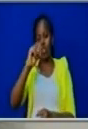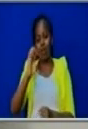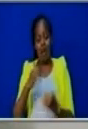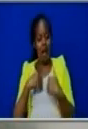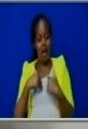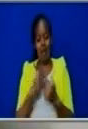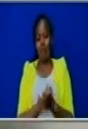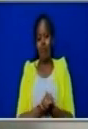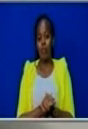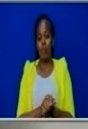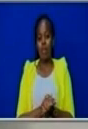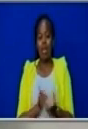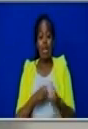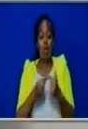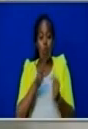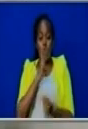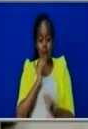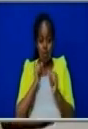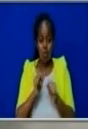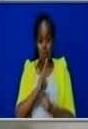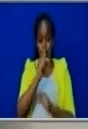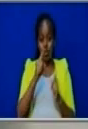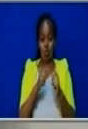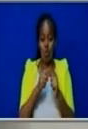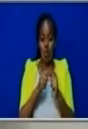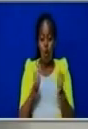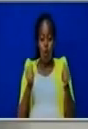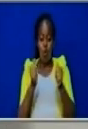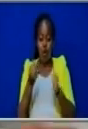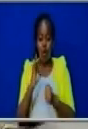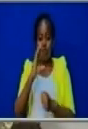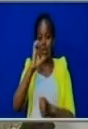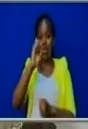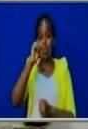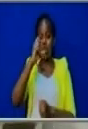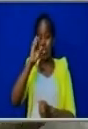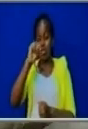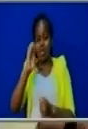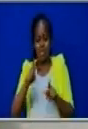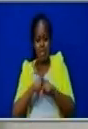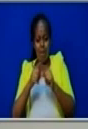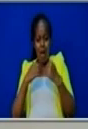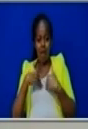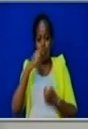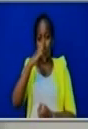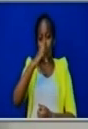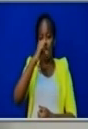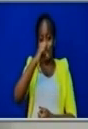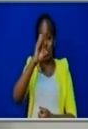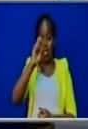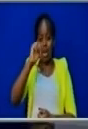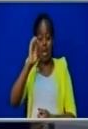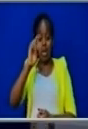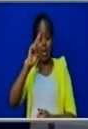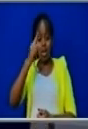carburetors. Yes. Therefore, water can also be used Can in be used. cooling of engines. Yes. In the, we have generating of electricity.